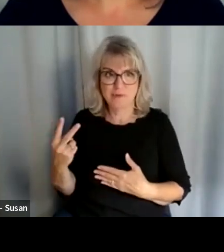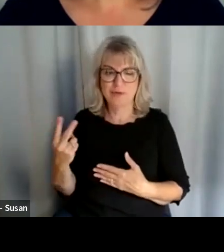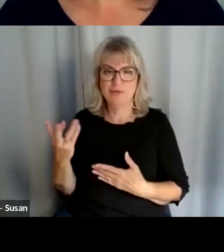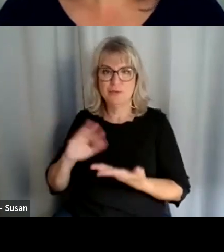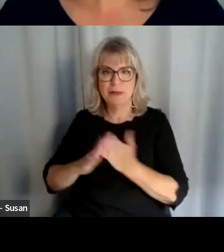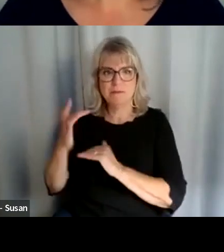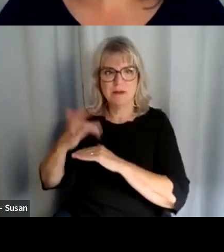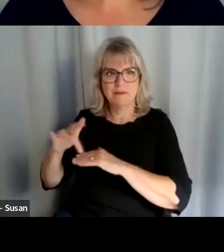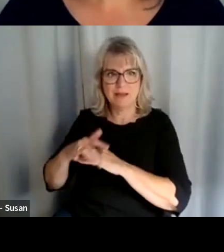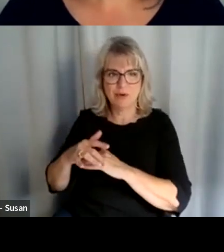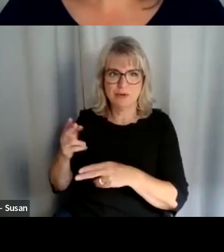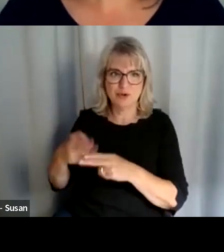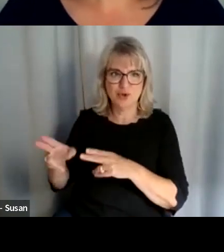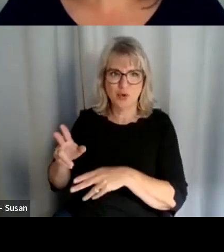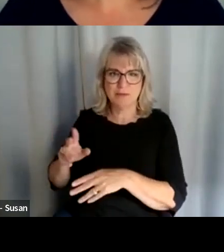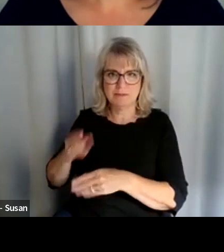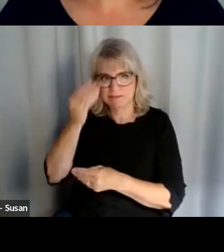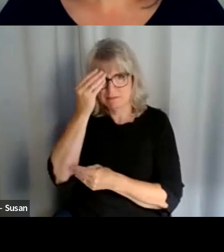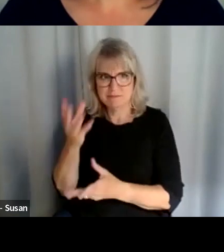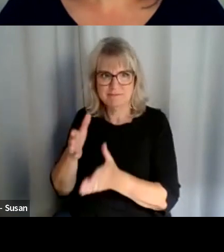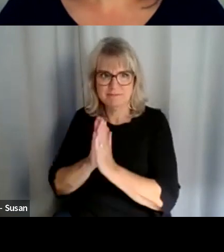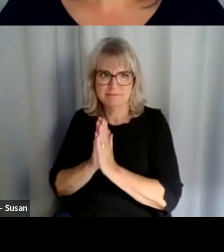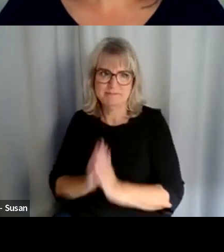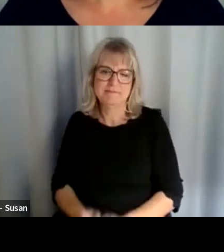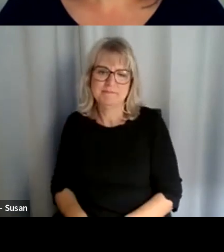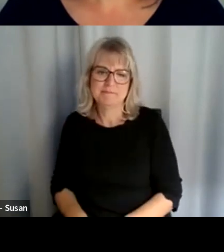available on relatively short notice. Wonderful presentation.